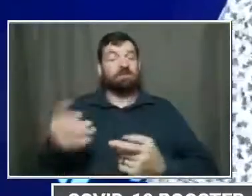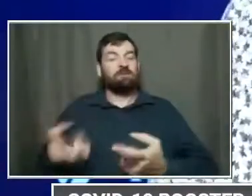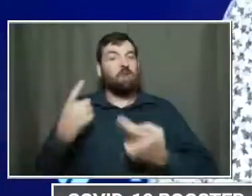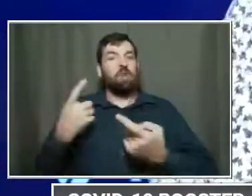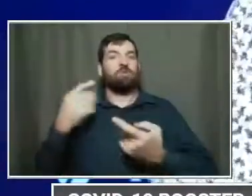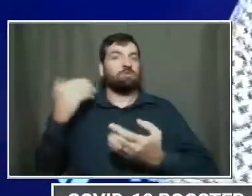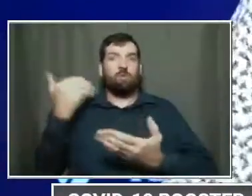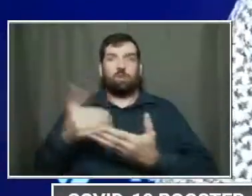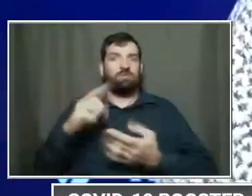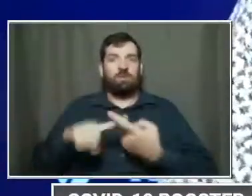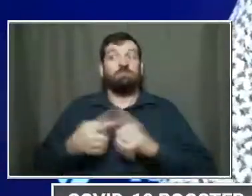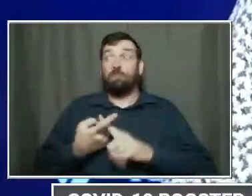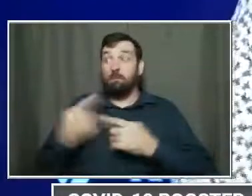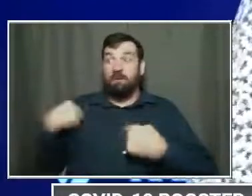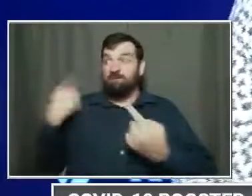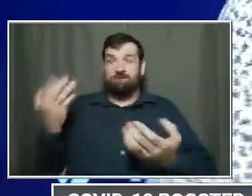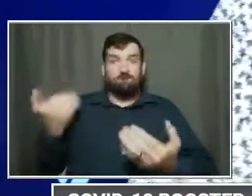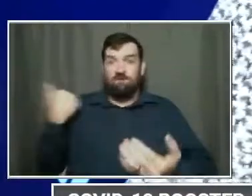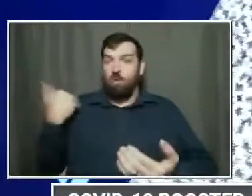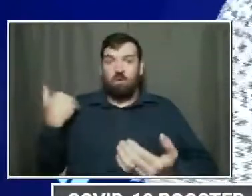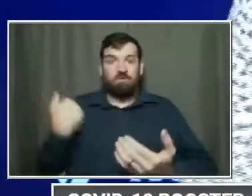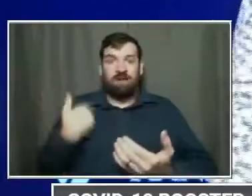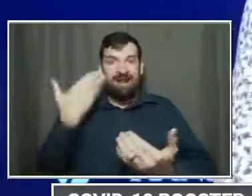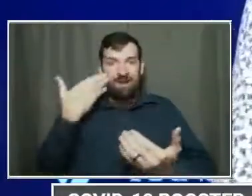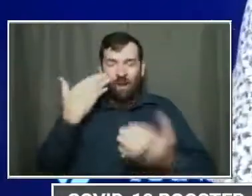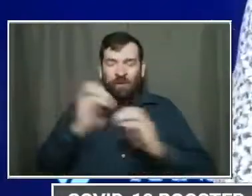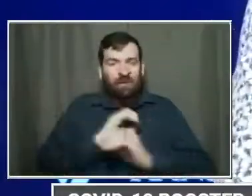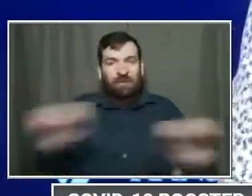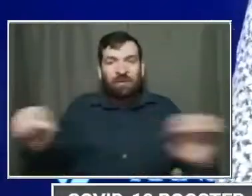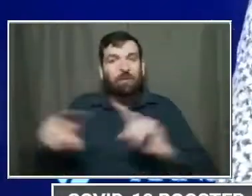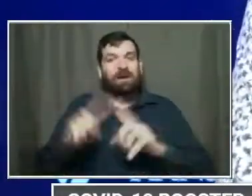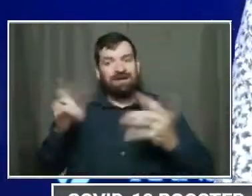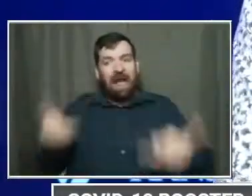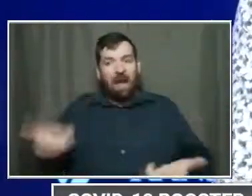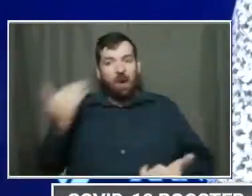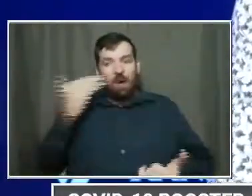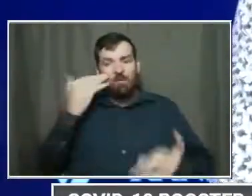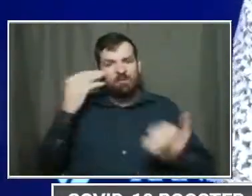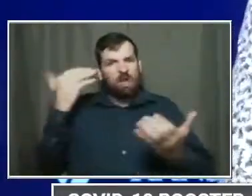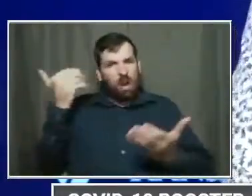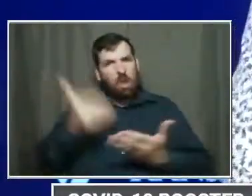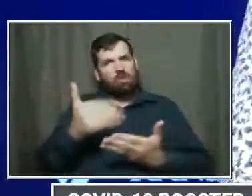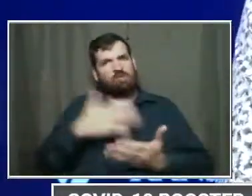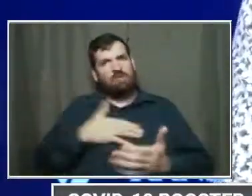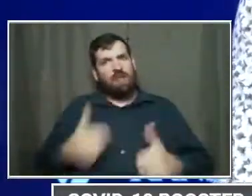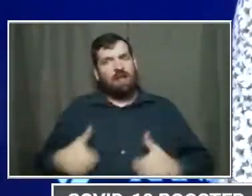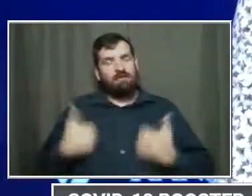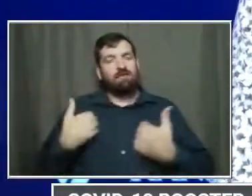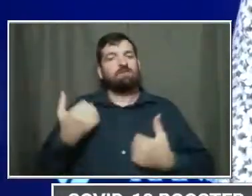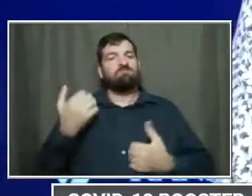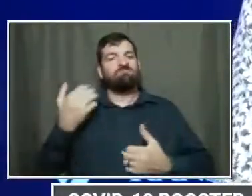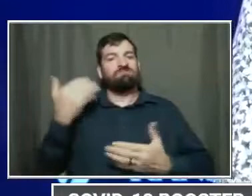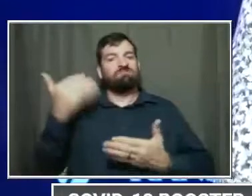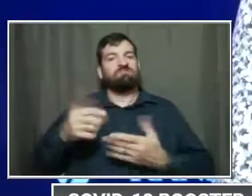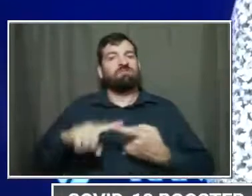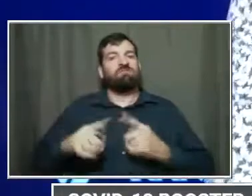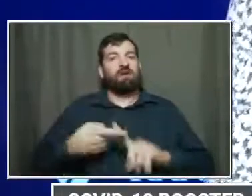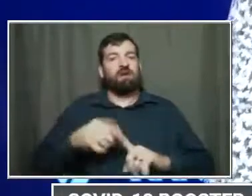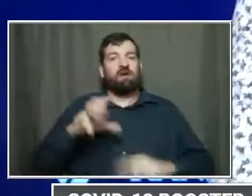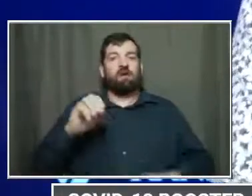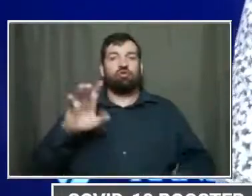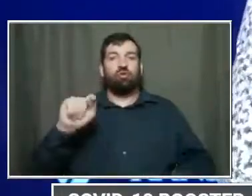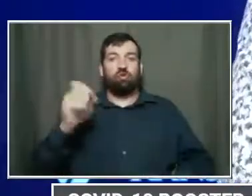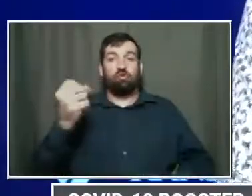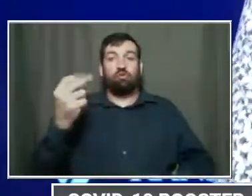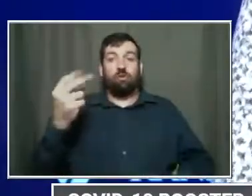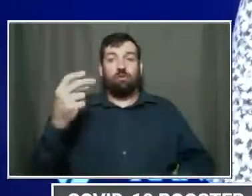anybody who needed a kidney before me. Right. And now there's so many people in my life, close in my life. But another close friend of mine is scheduled for October 12th at